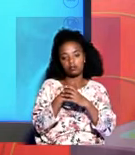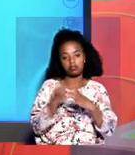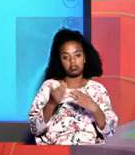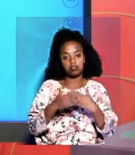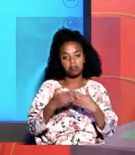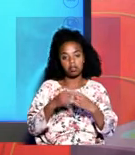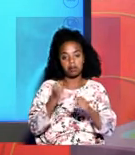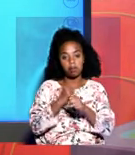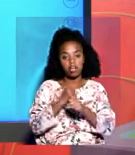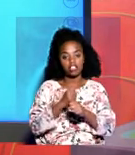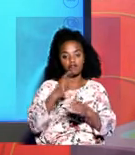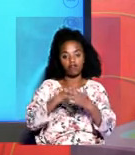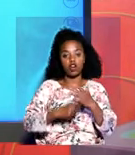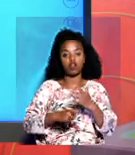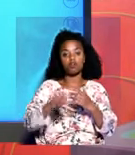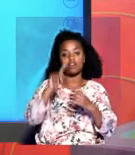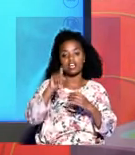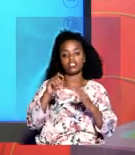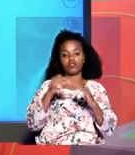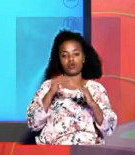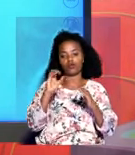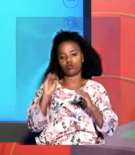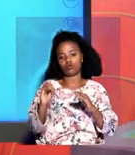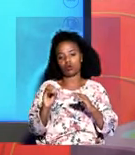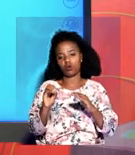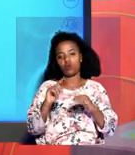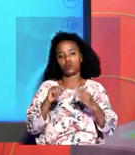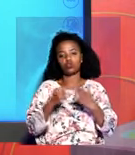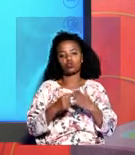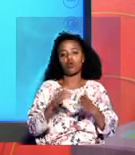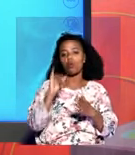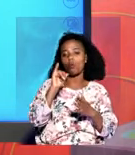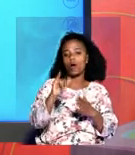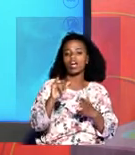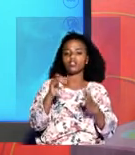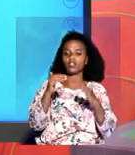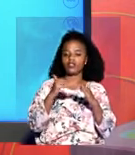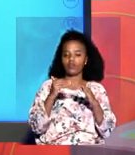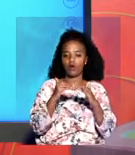simply makes the value of x0 to find y-intercept. So, y is equal to,